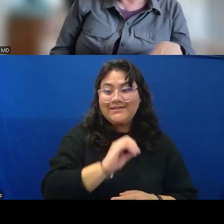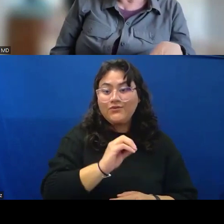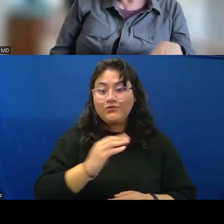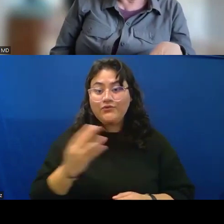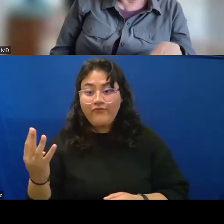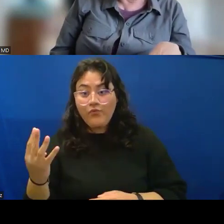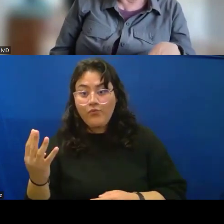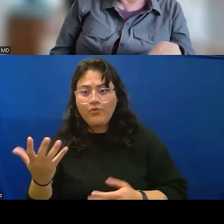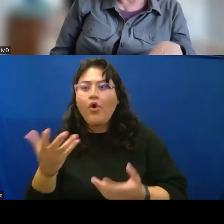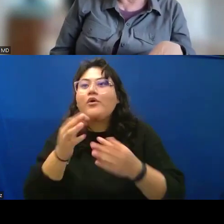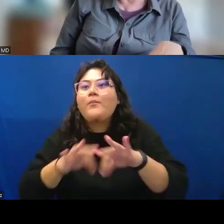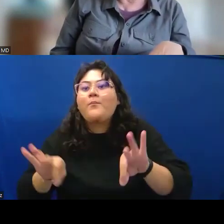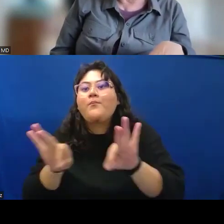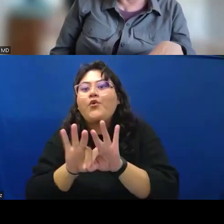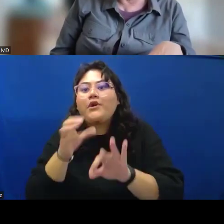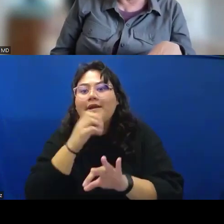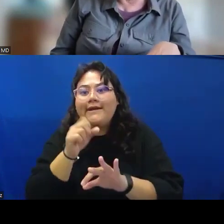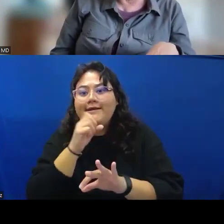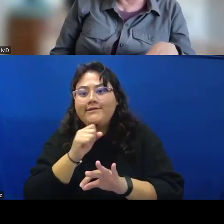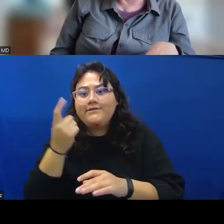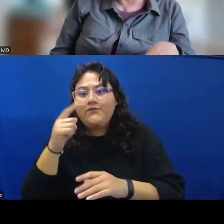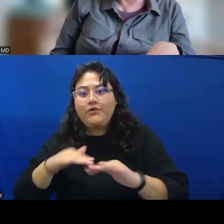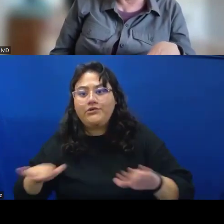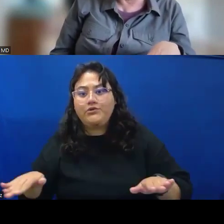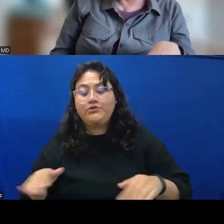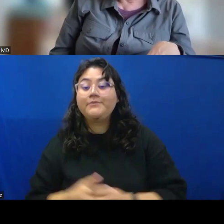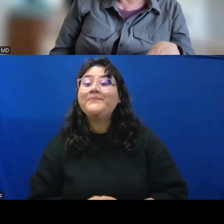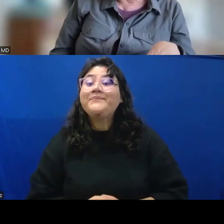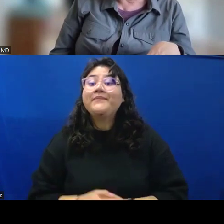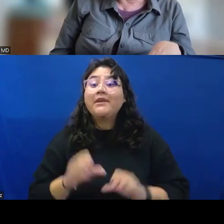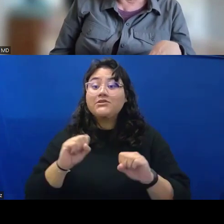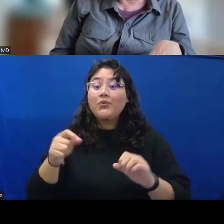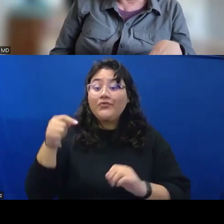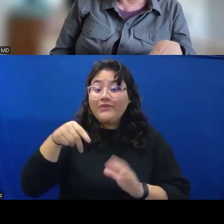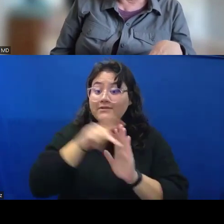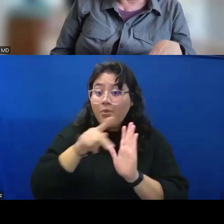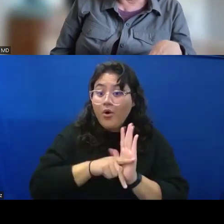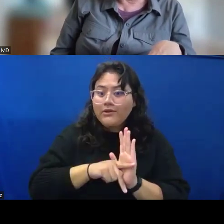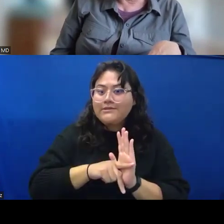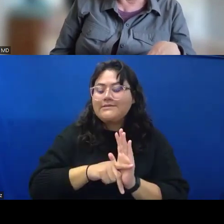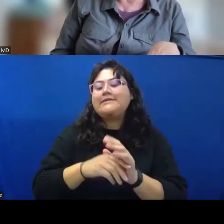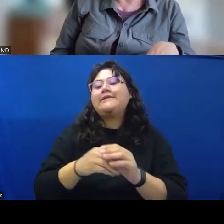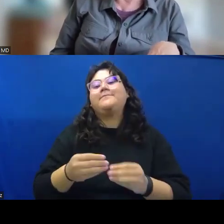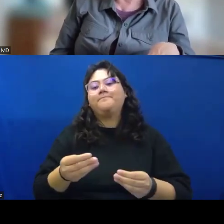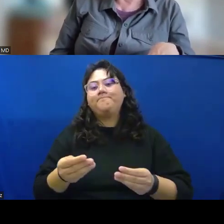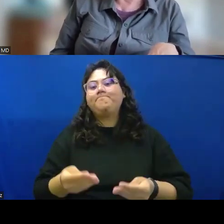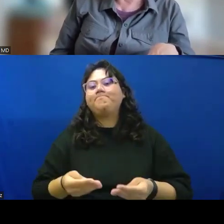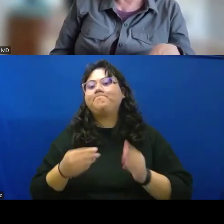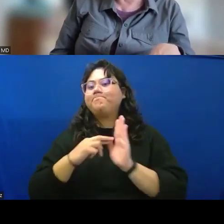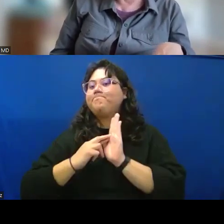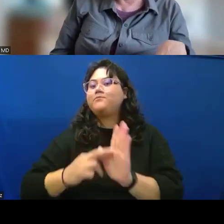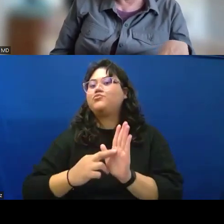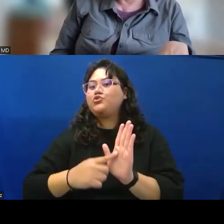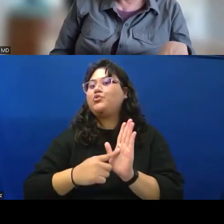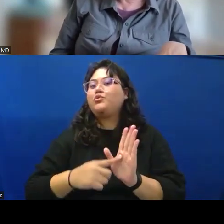So this policy discusses how the pediatrician should assess their patient for the risk of becoming deaf or hard of hearing and what to actually